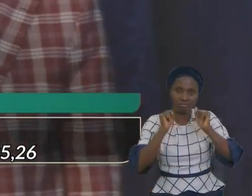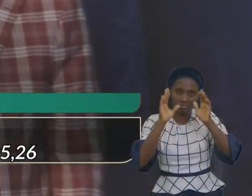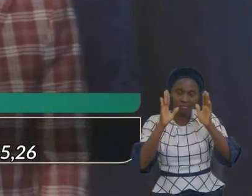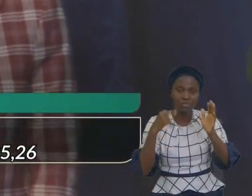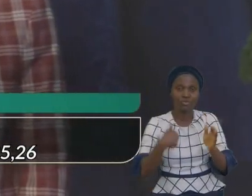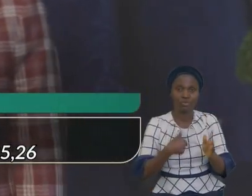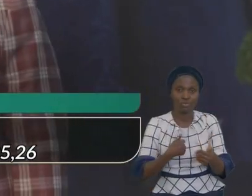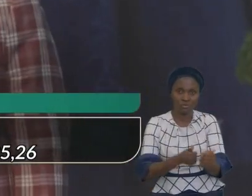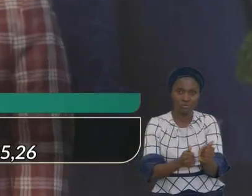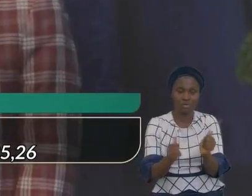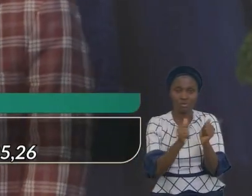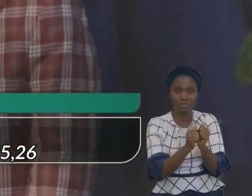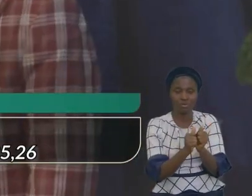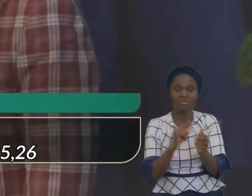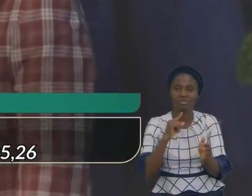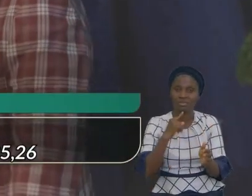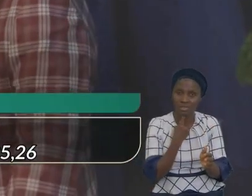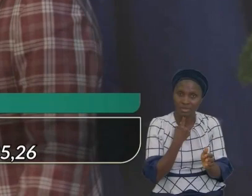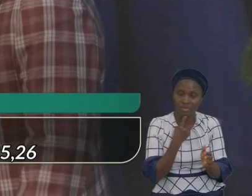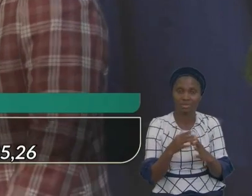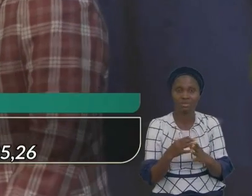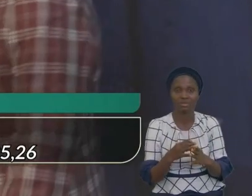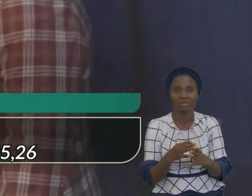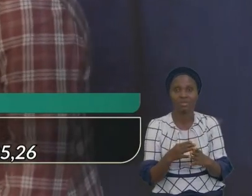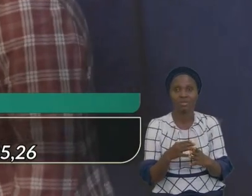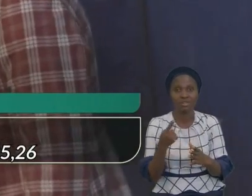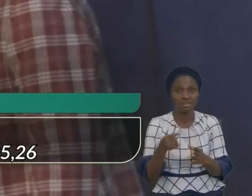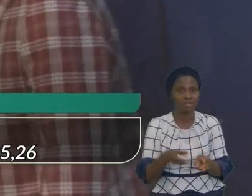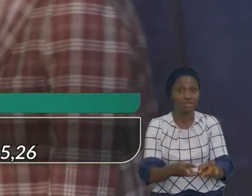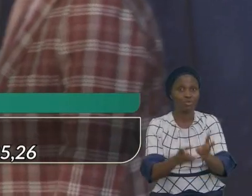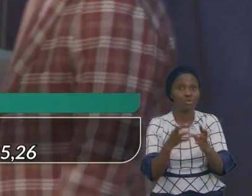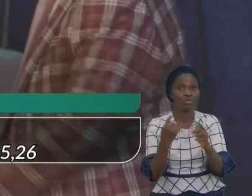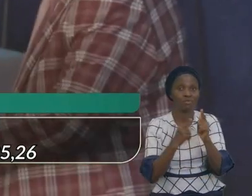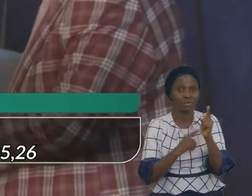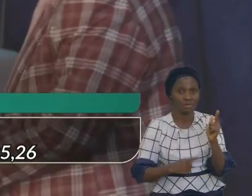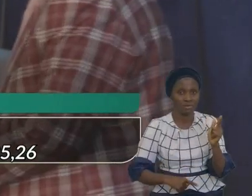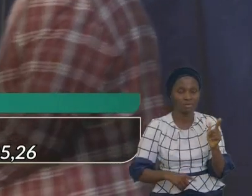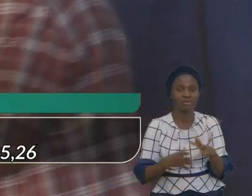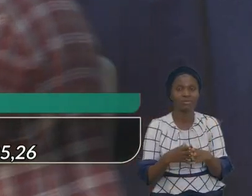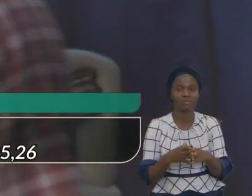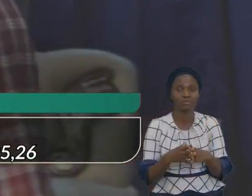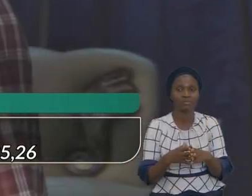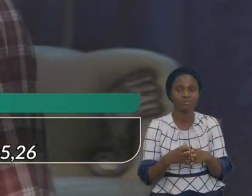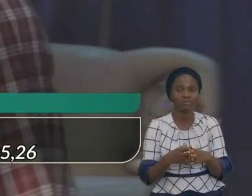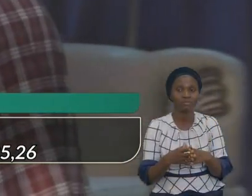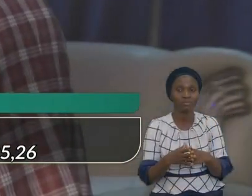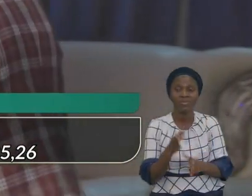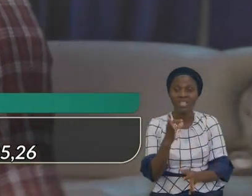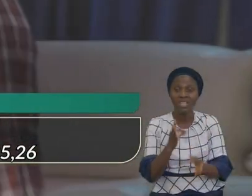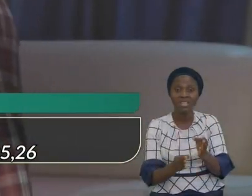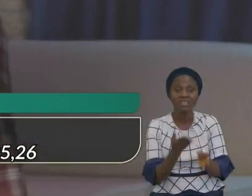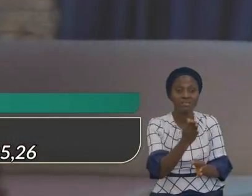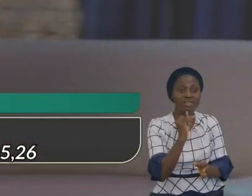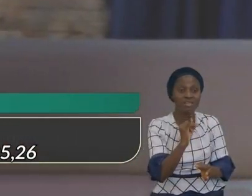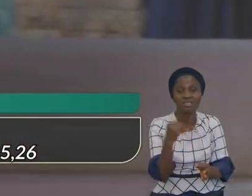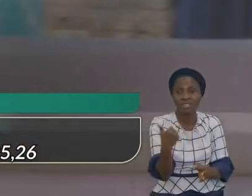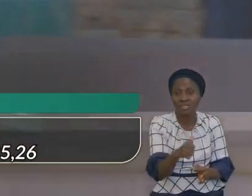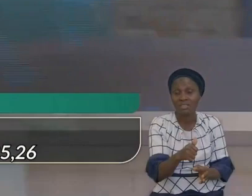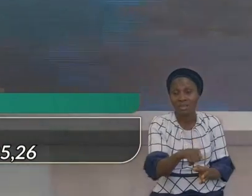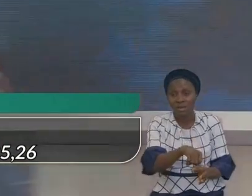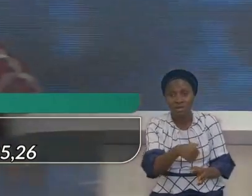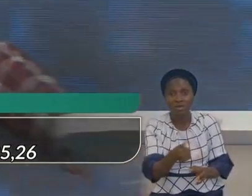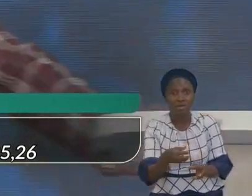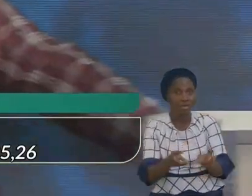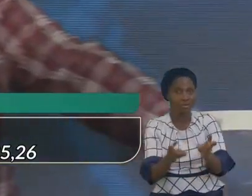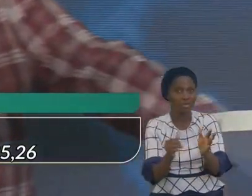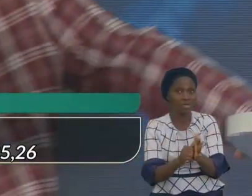the Lord. If there is any way, any path that is shown to you, and somebody says, follow